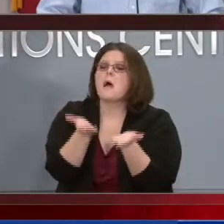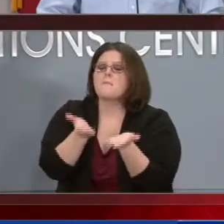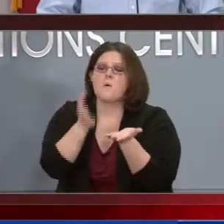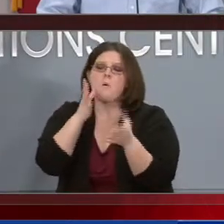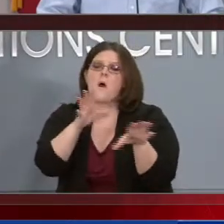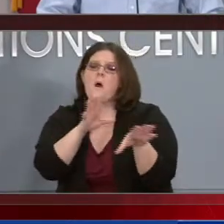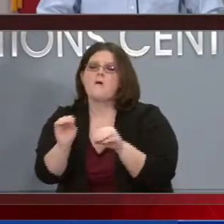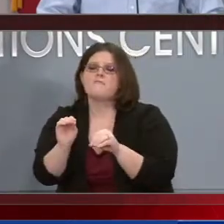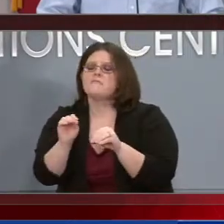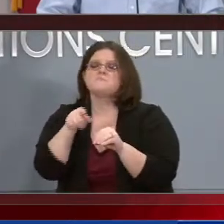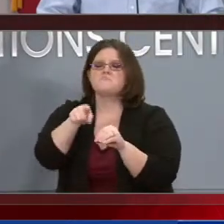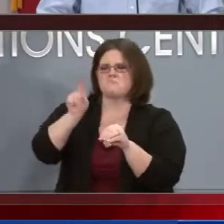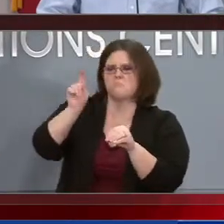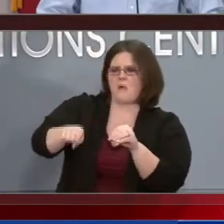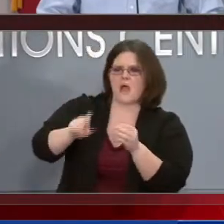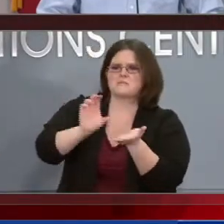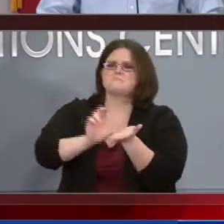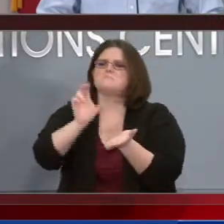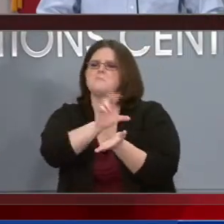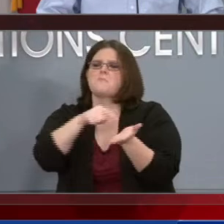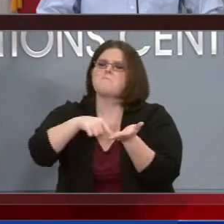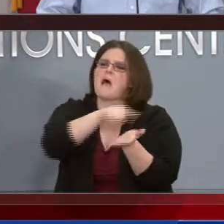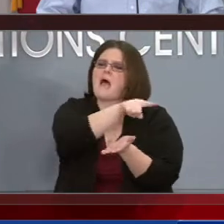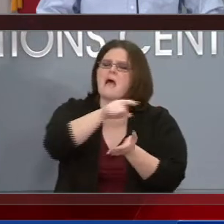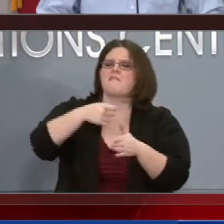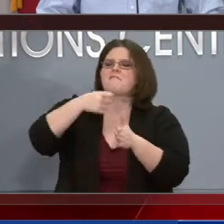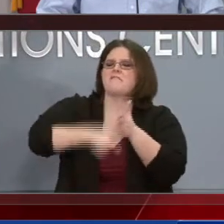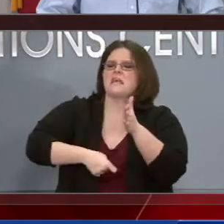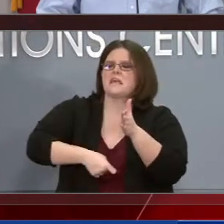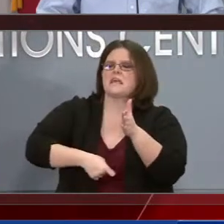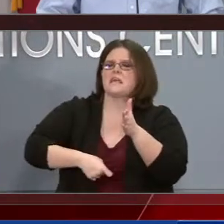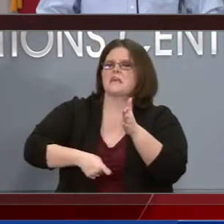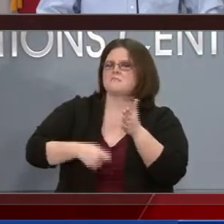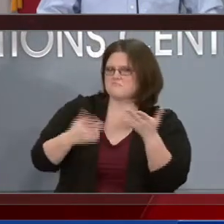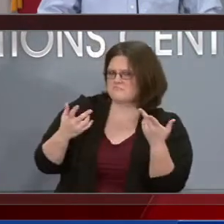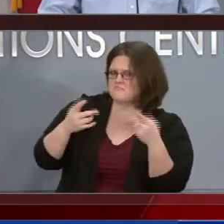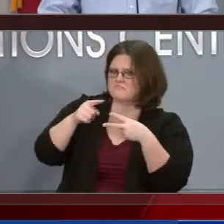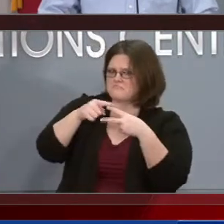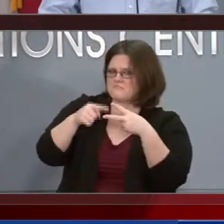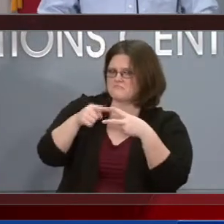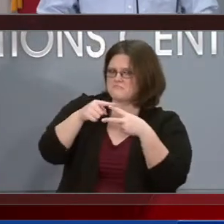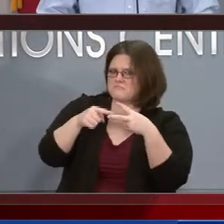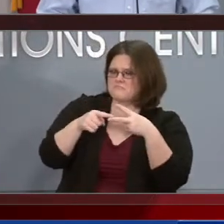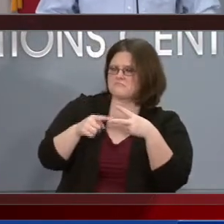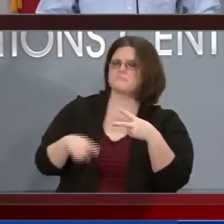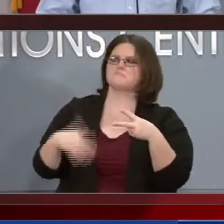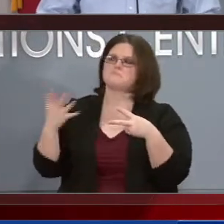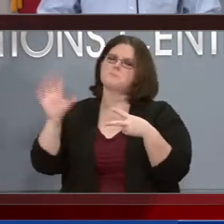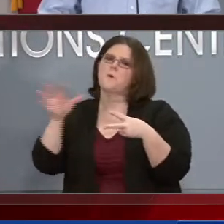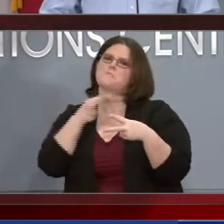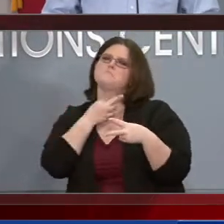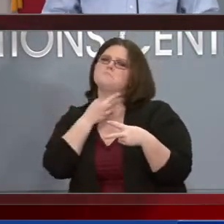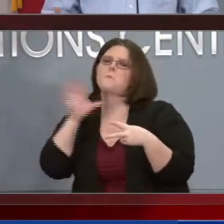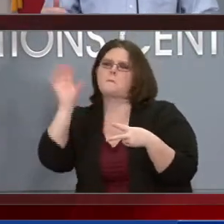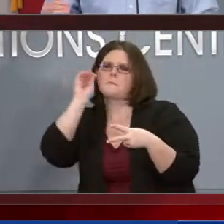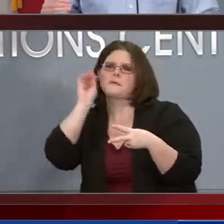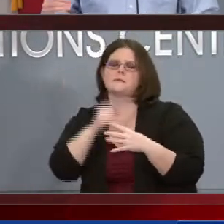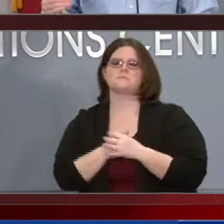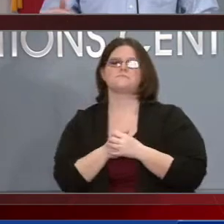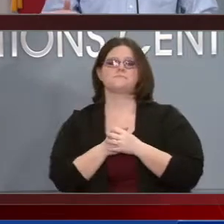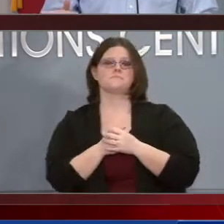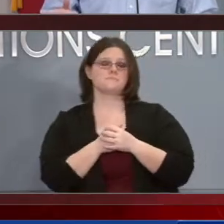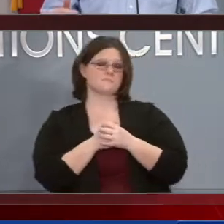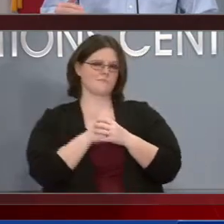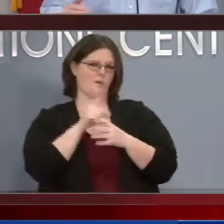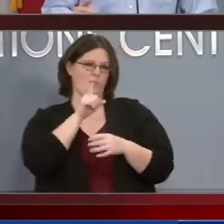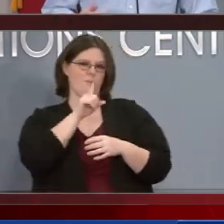they don't pay a fee. Just your thoughts on those two things. Well, first, we want families to